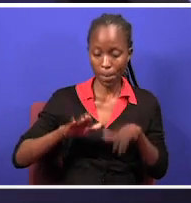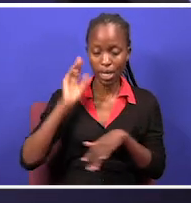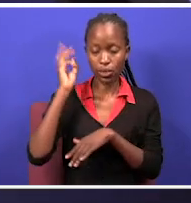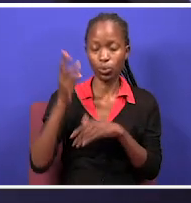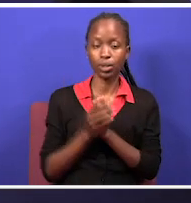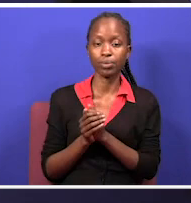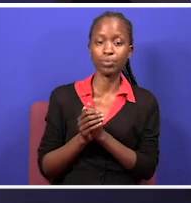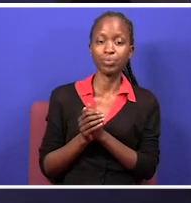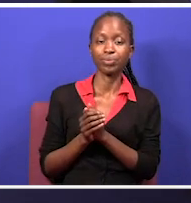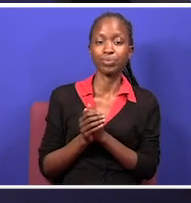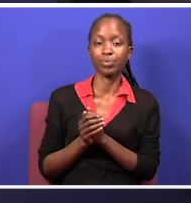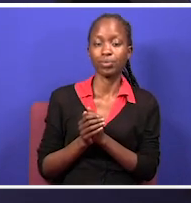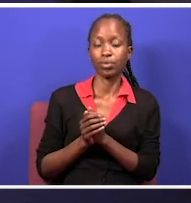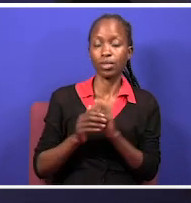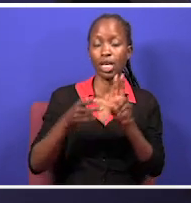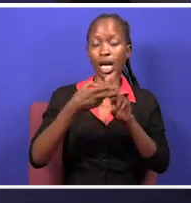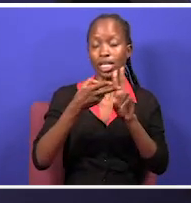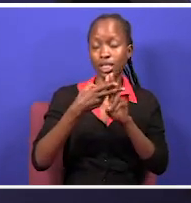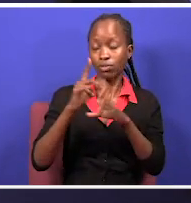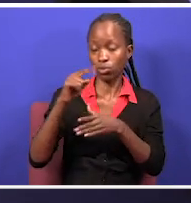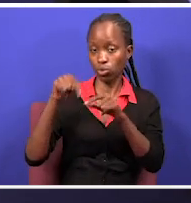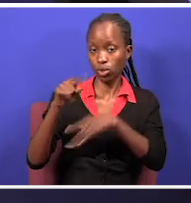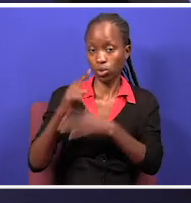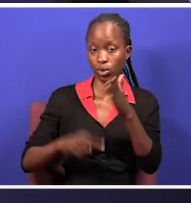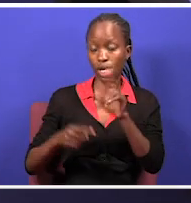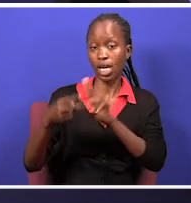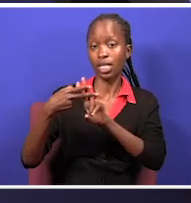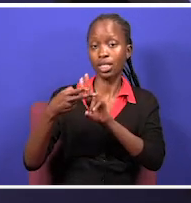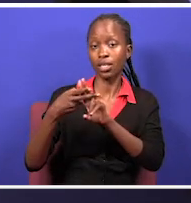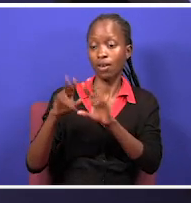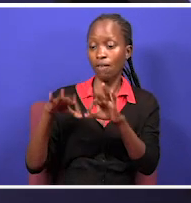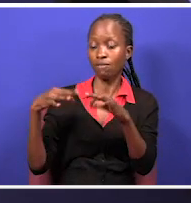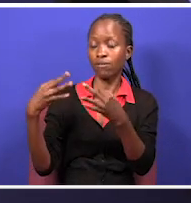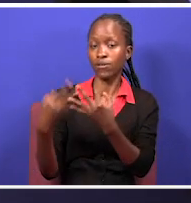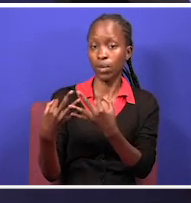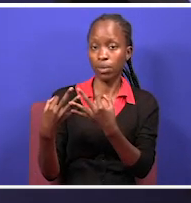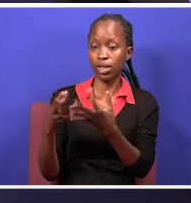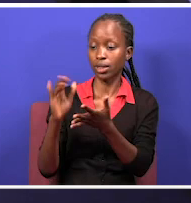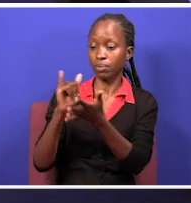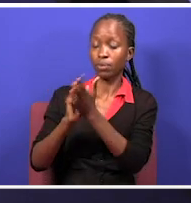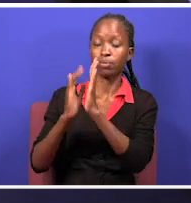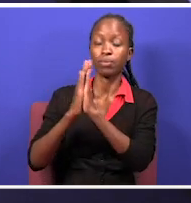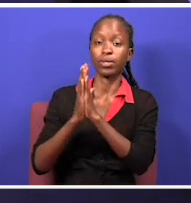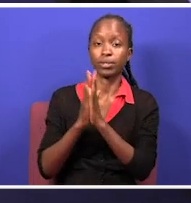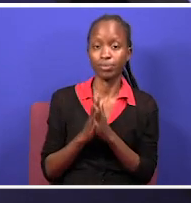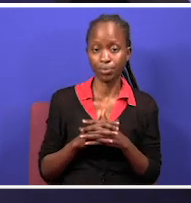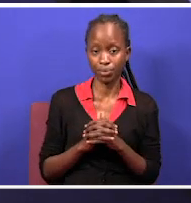blessed. Once again, the hashtag today is hashtag the family that prays.